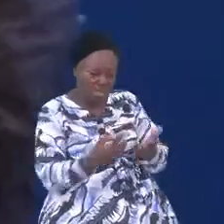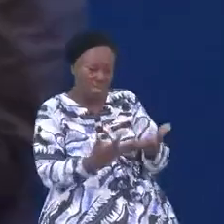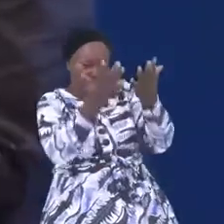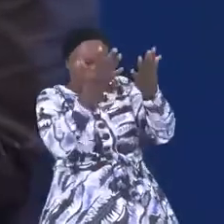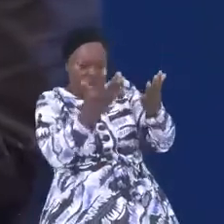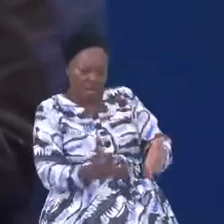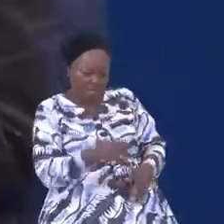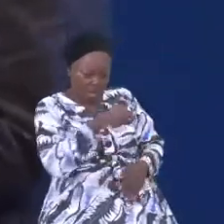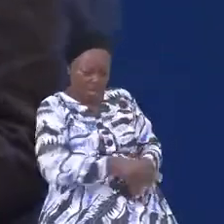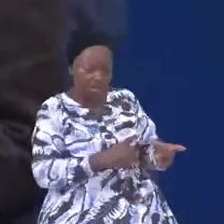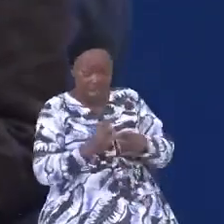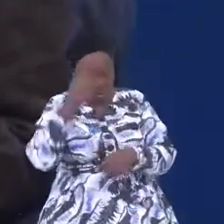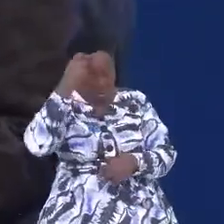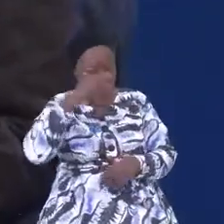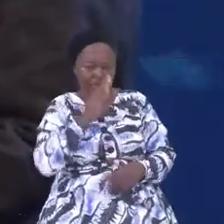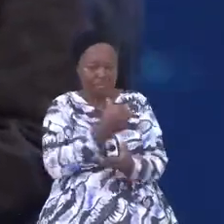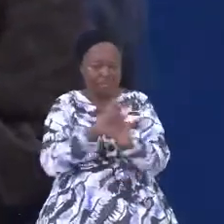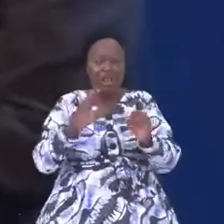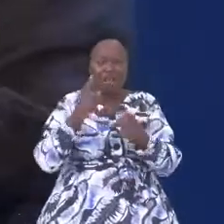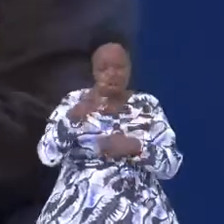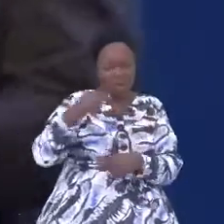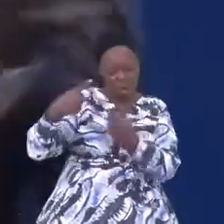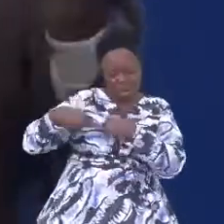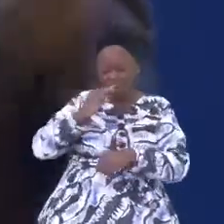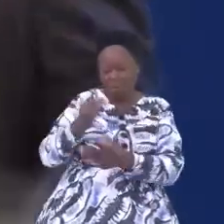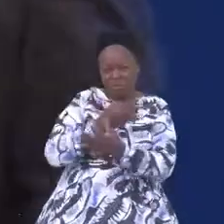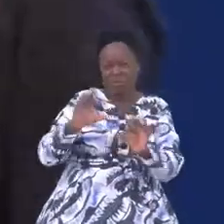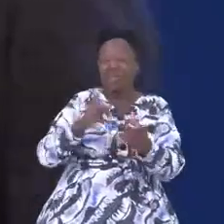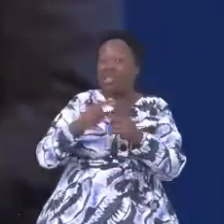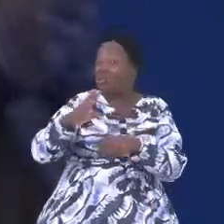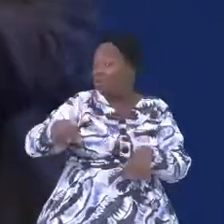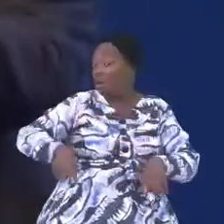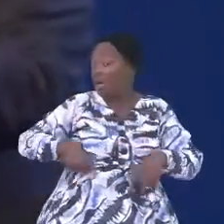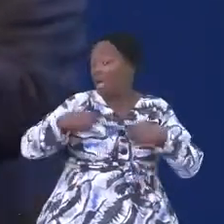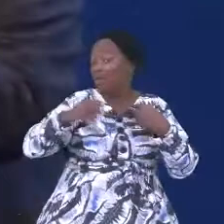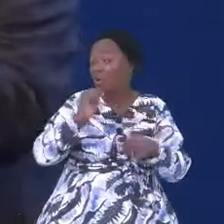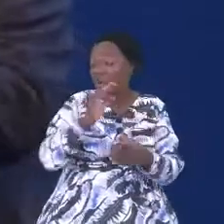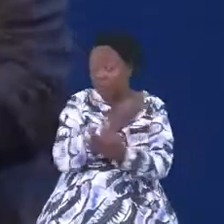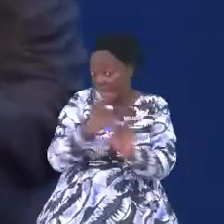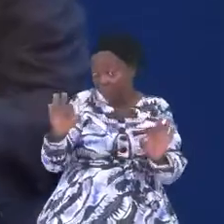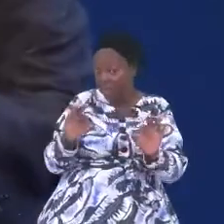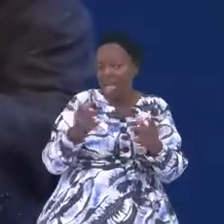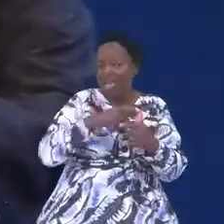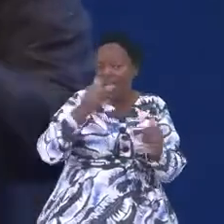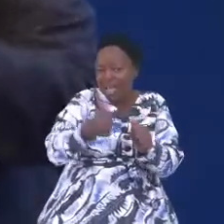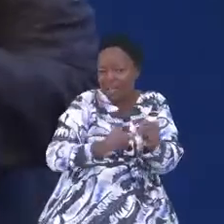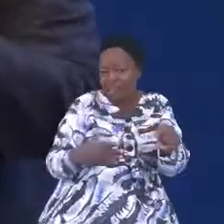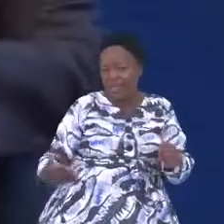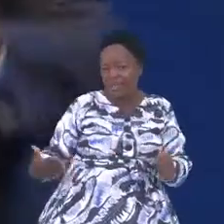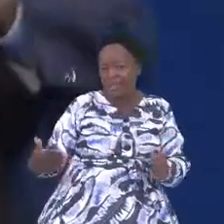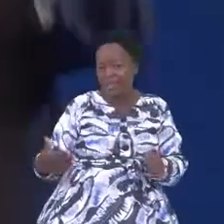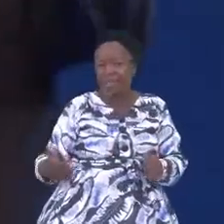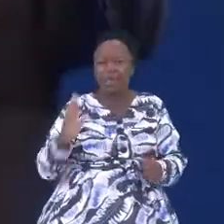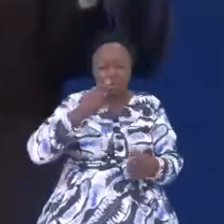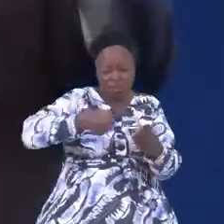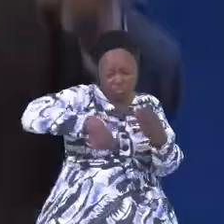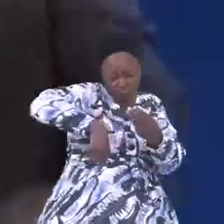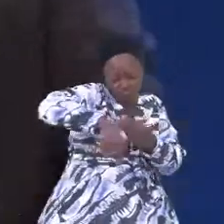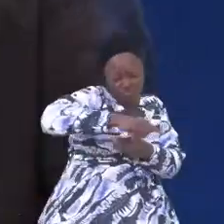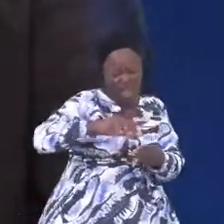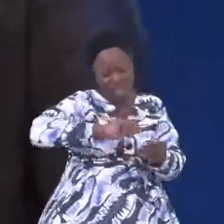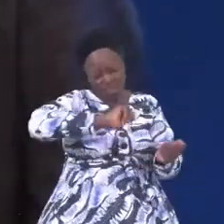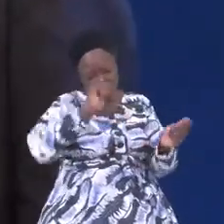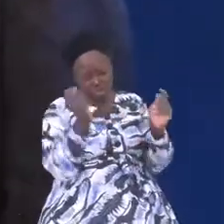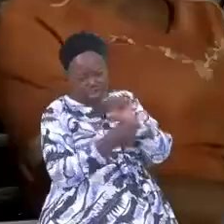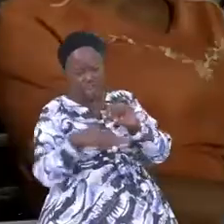mind will be free, your heart will be free, your life will be free. Everything will turn around for the